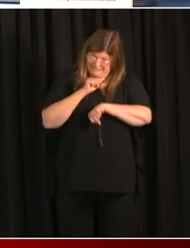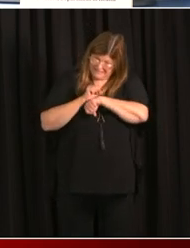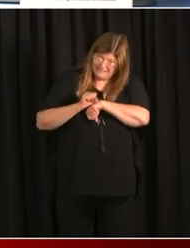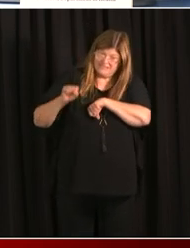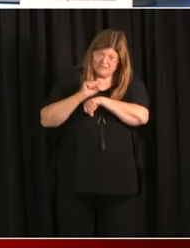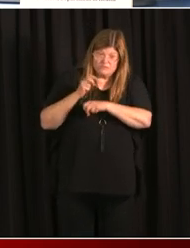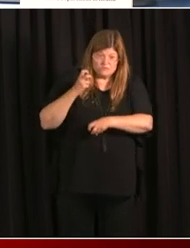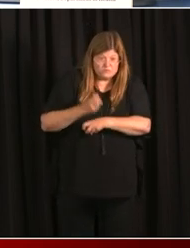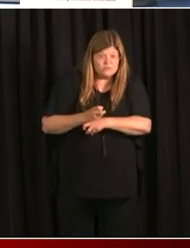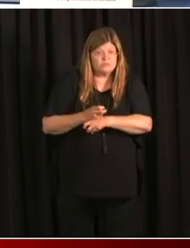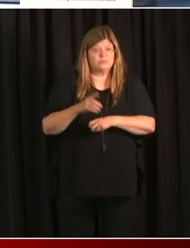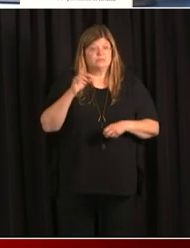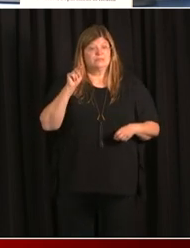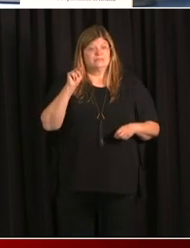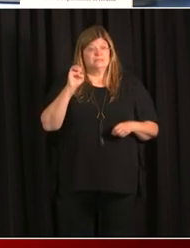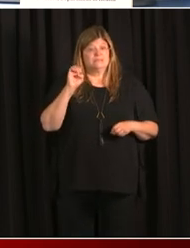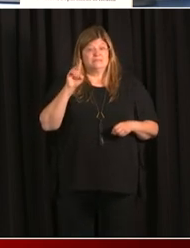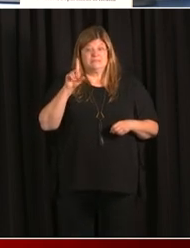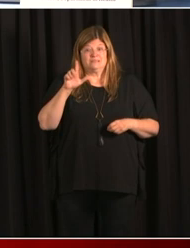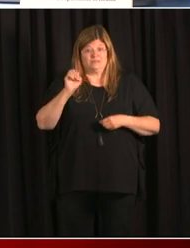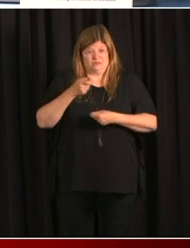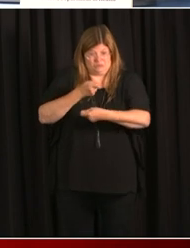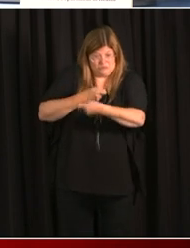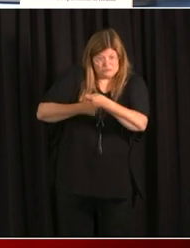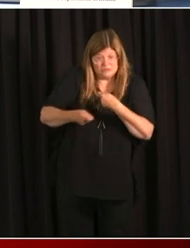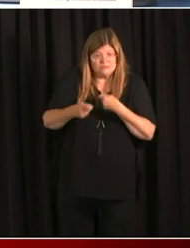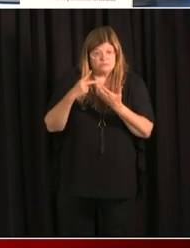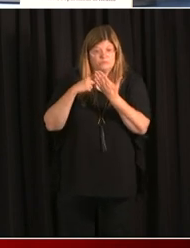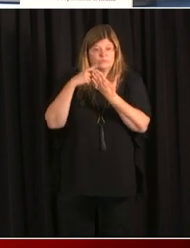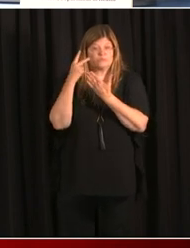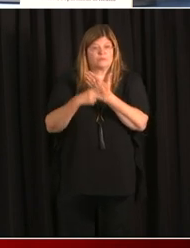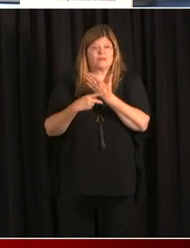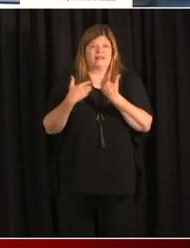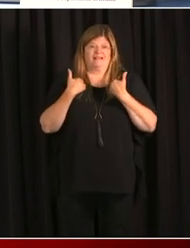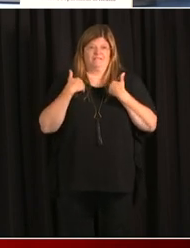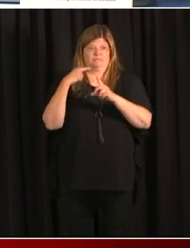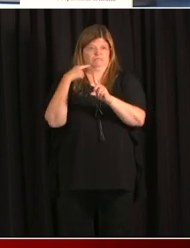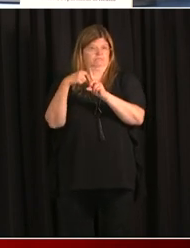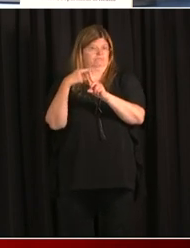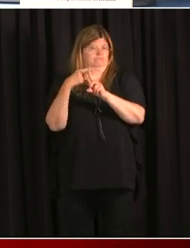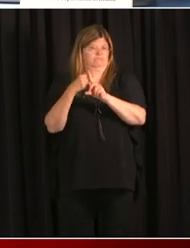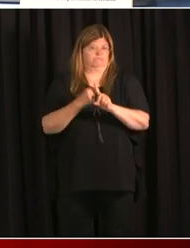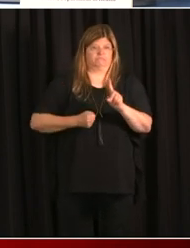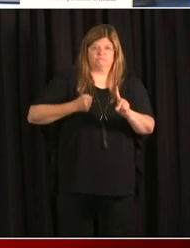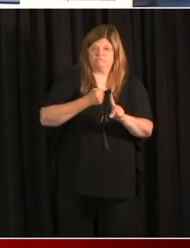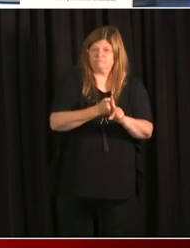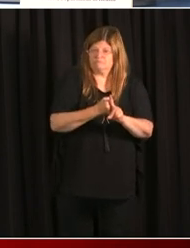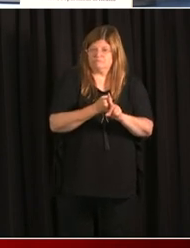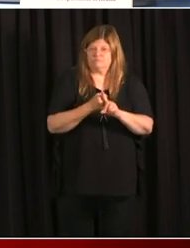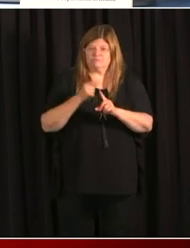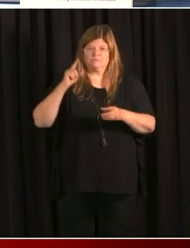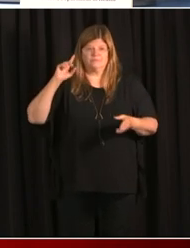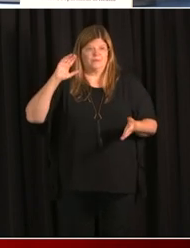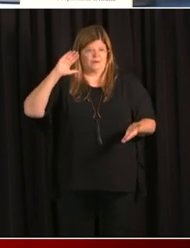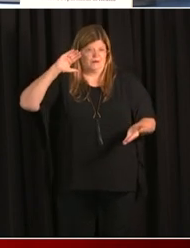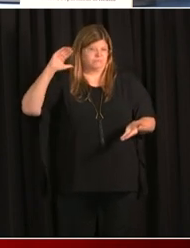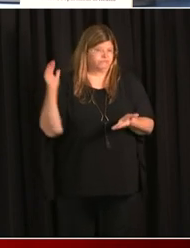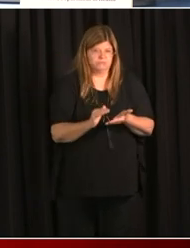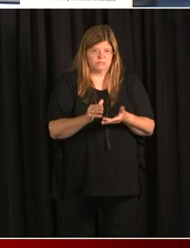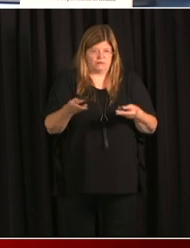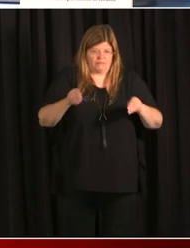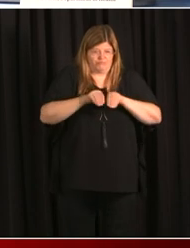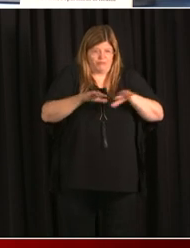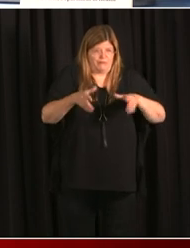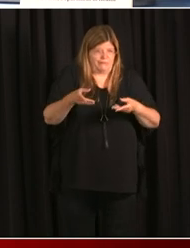exchange programs and syringe services programs can have on reducing the transmission of HIV in